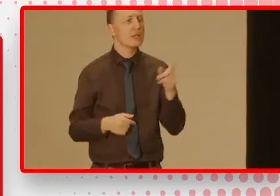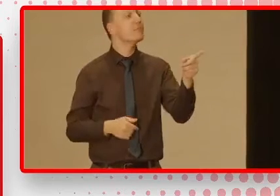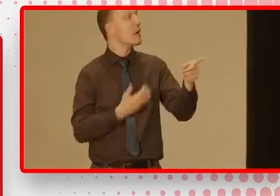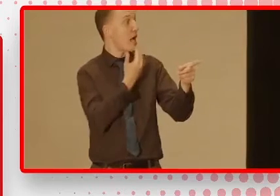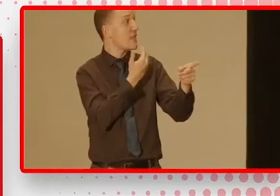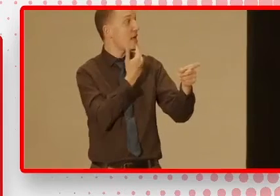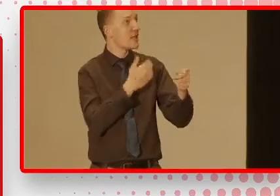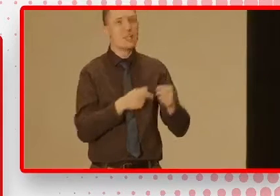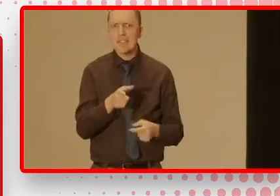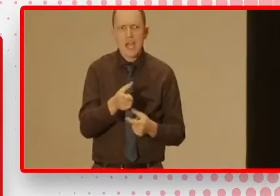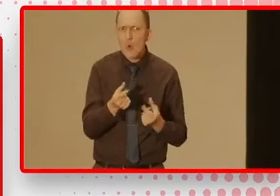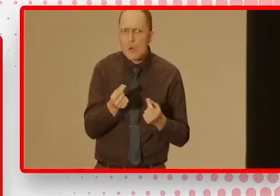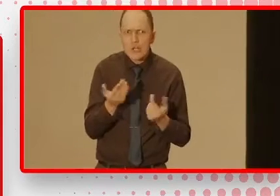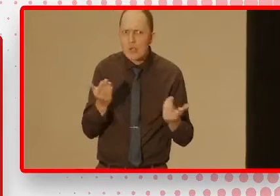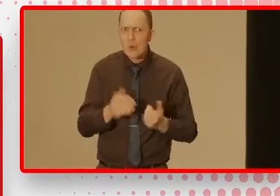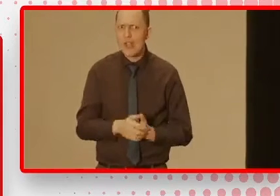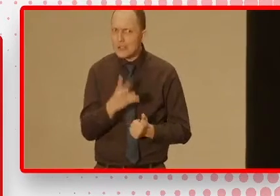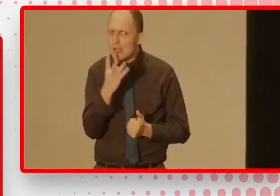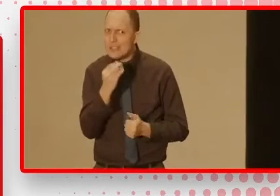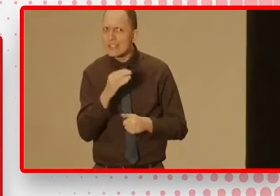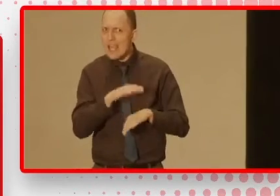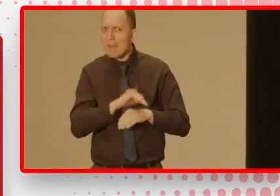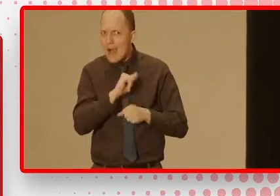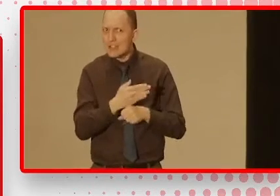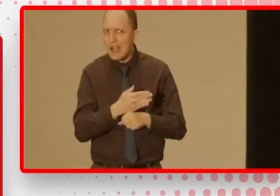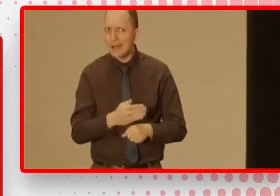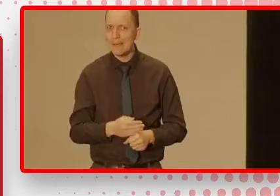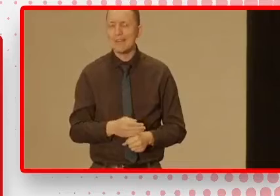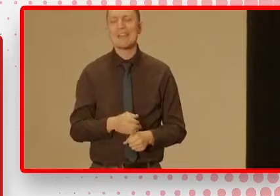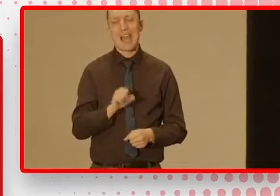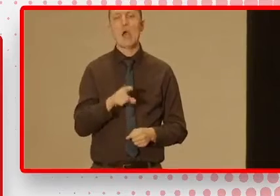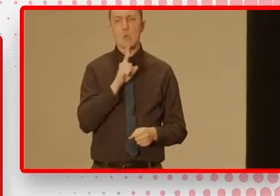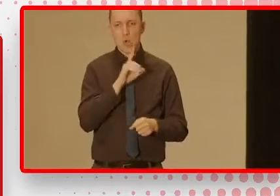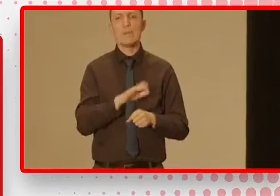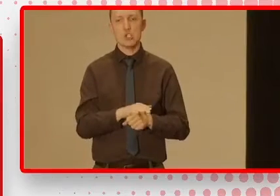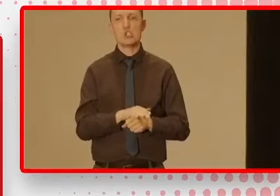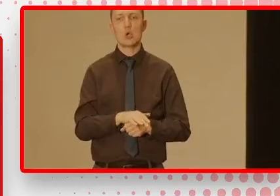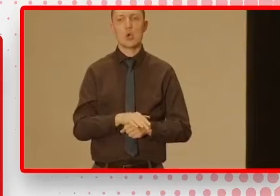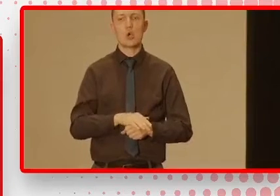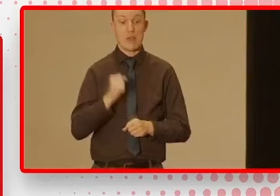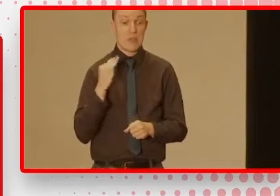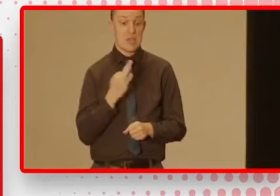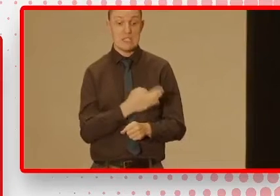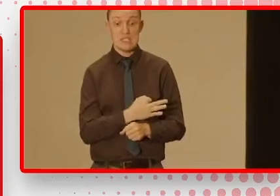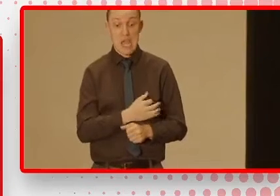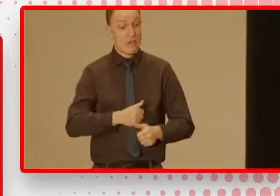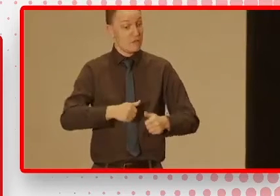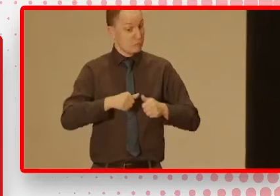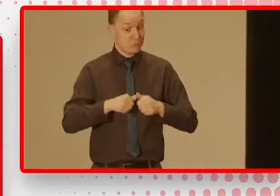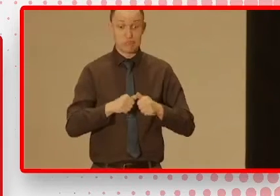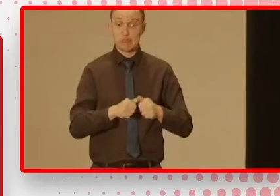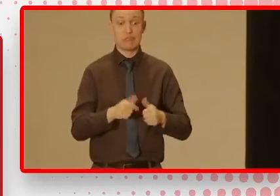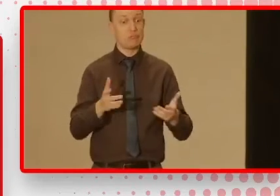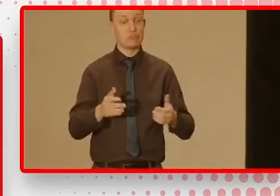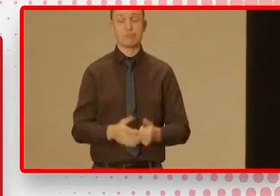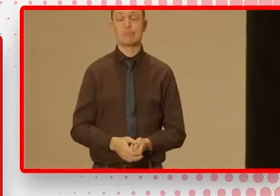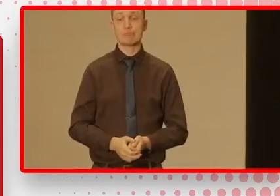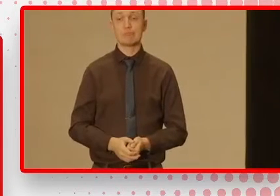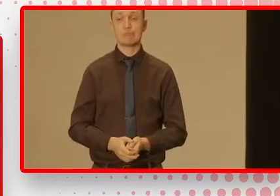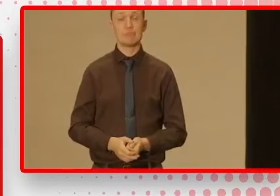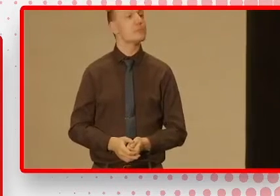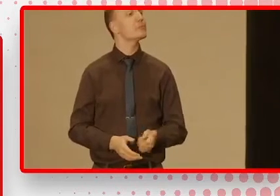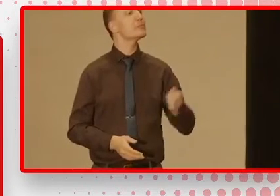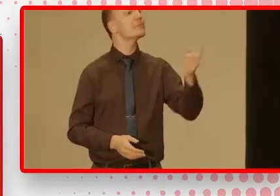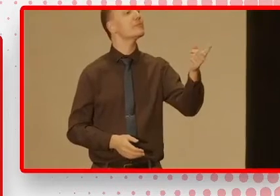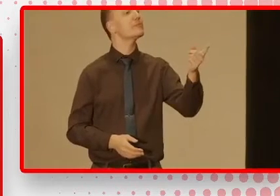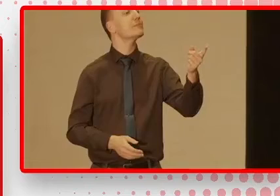down there, sleeping on the job? Yeah, we're going to make sure that we hold our staff accountable, absolutely. Hello, thank